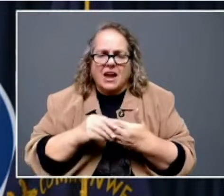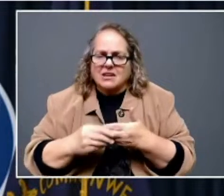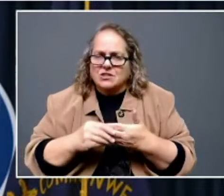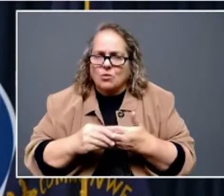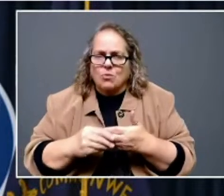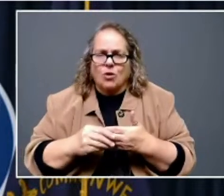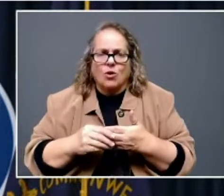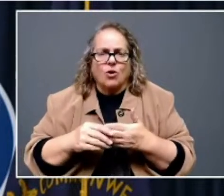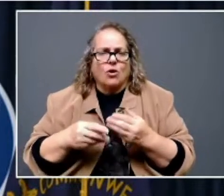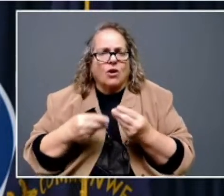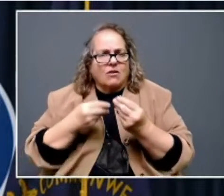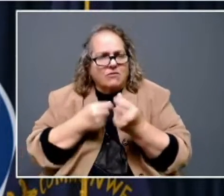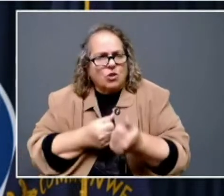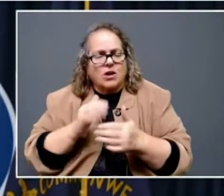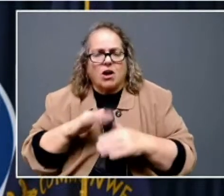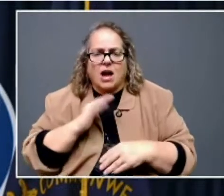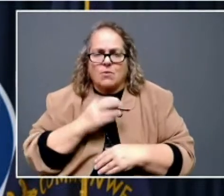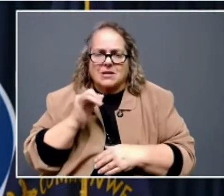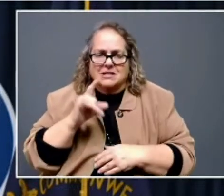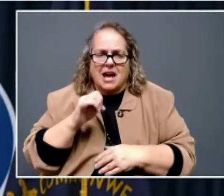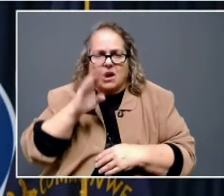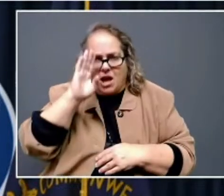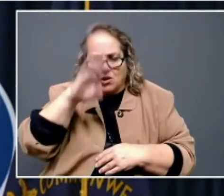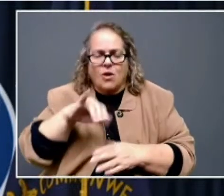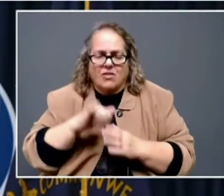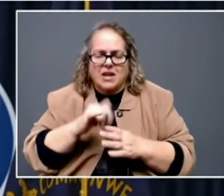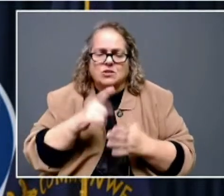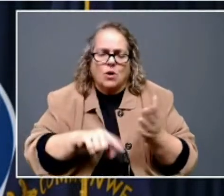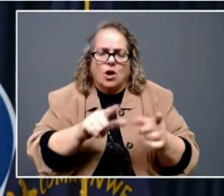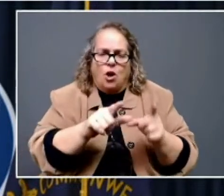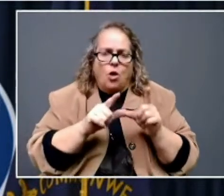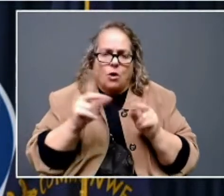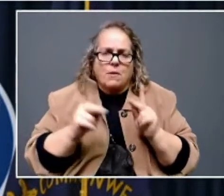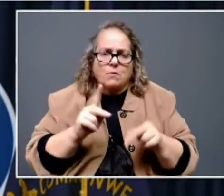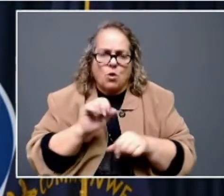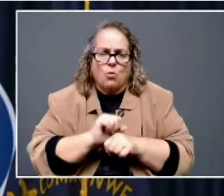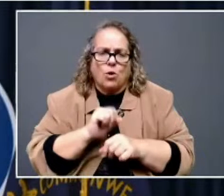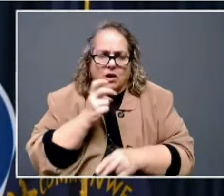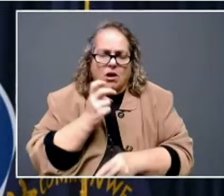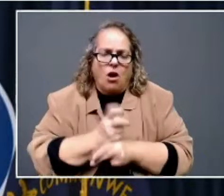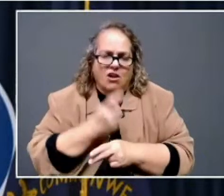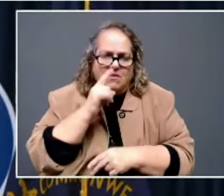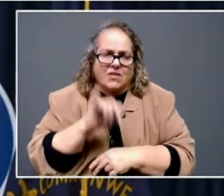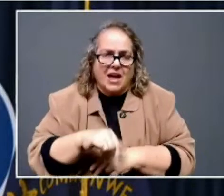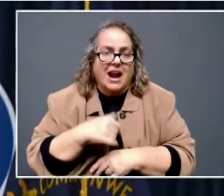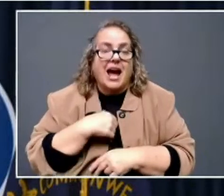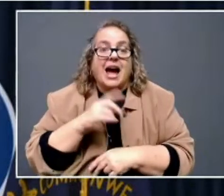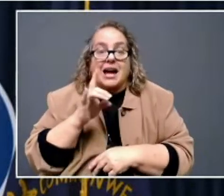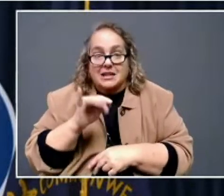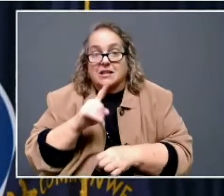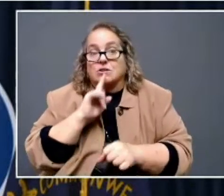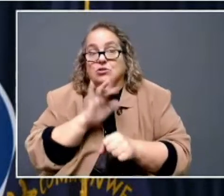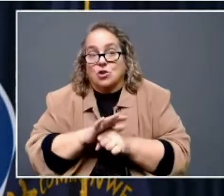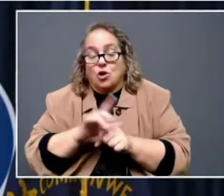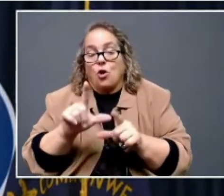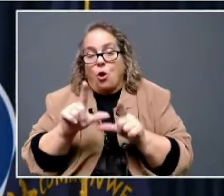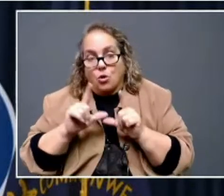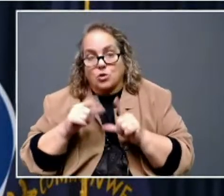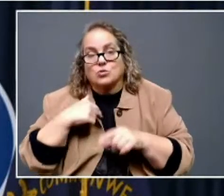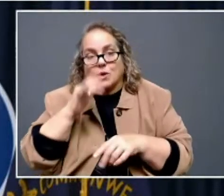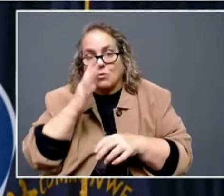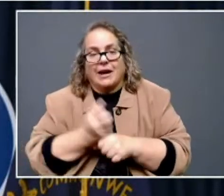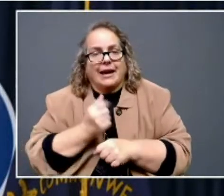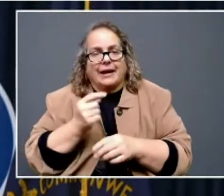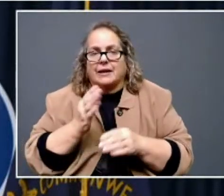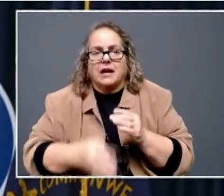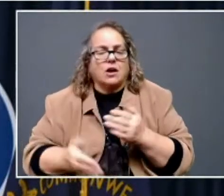that's what the locals are working for. Now, I have assured locals that we're going to get it done no matter what. The